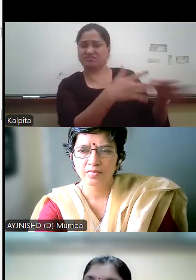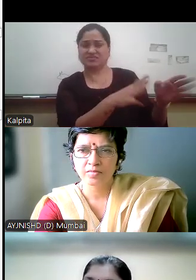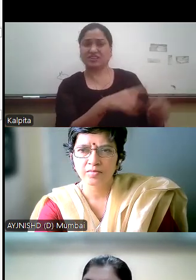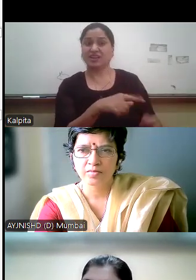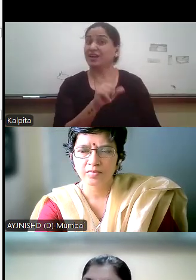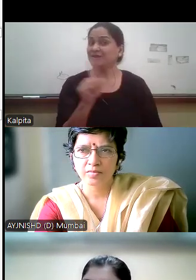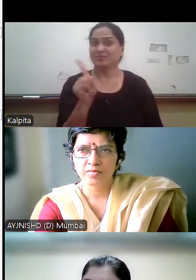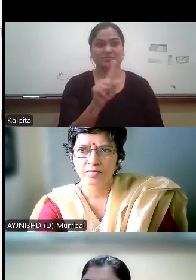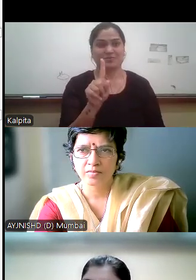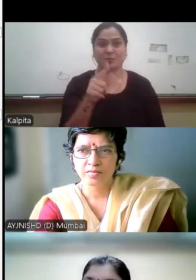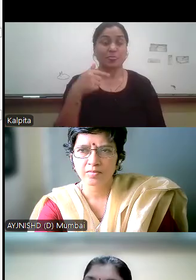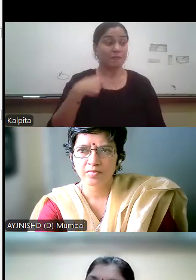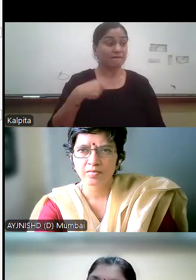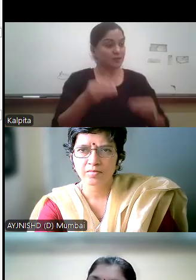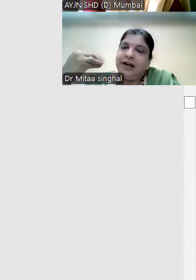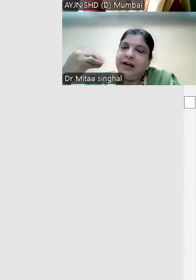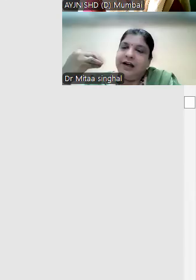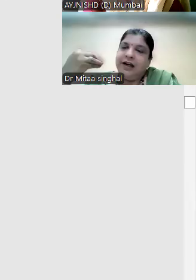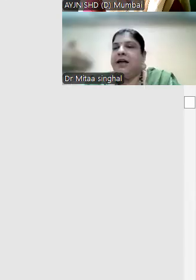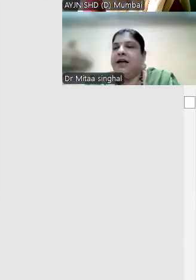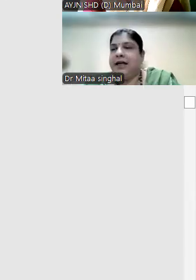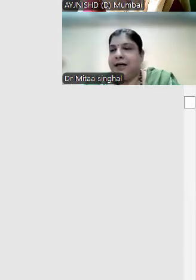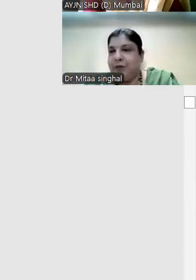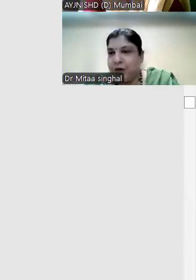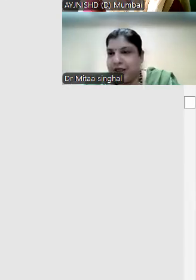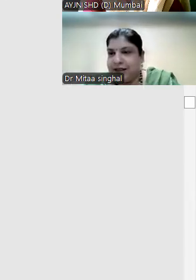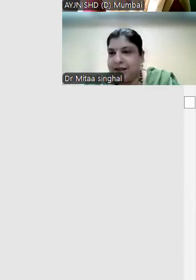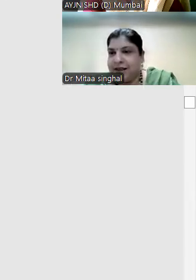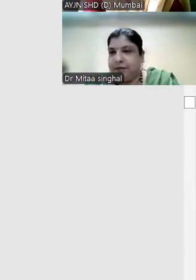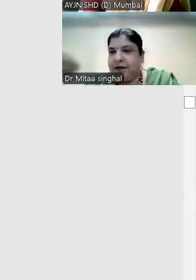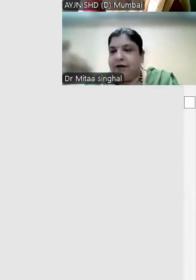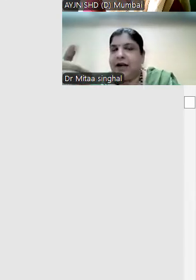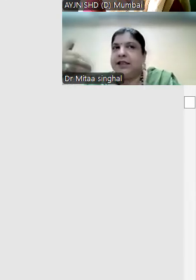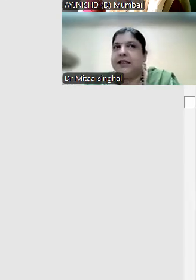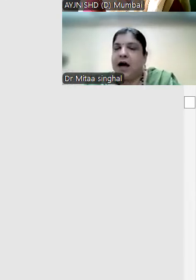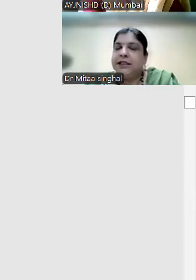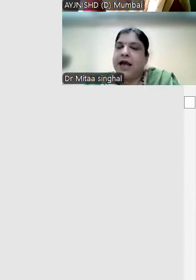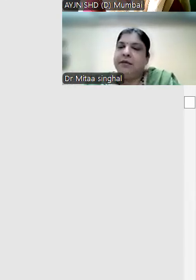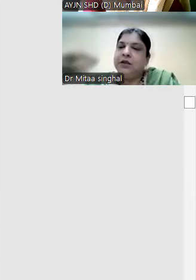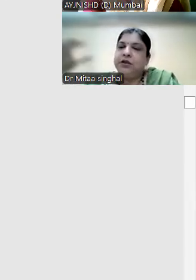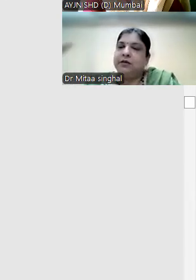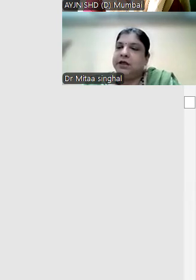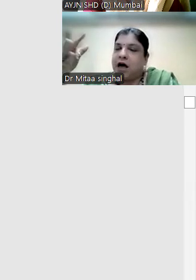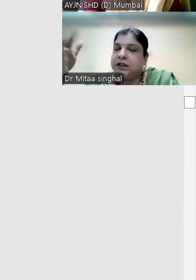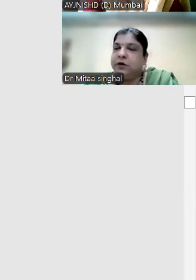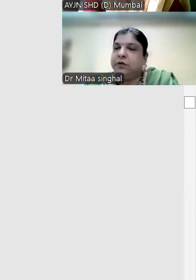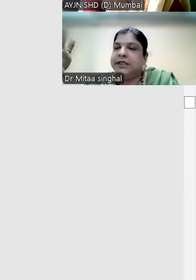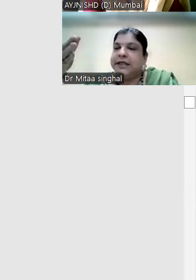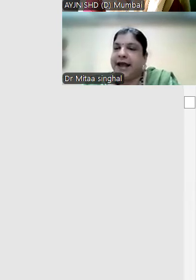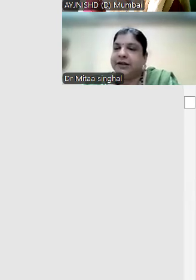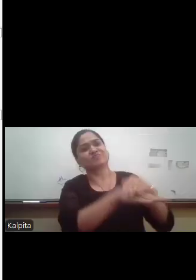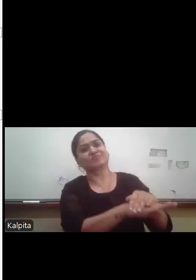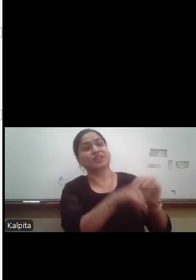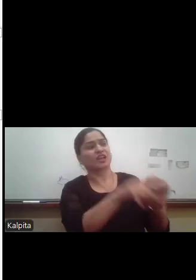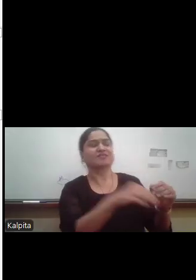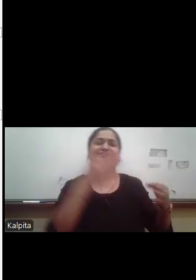of interest to the child. If he likes music, then I'll integrate music in the therapy. If he likes dance, I may use some dance movements